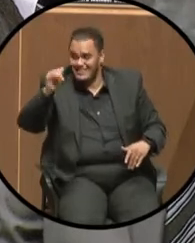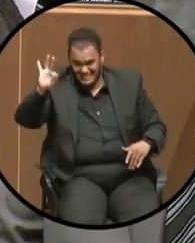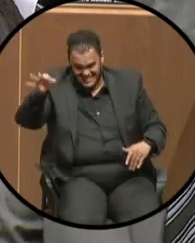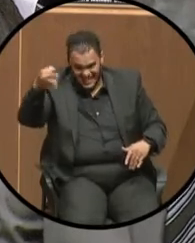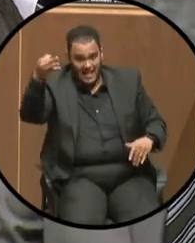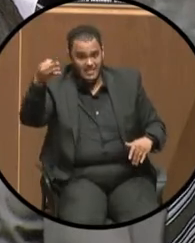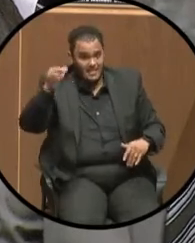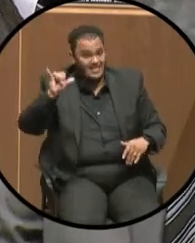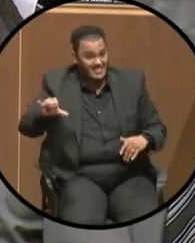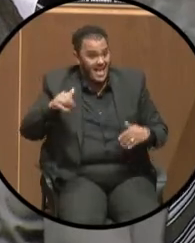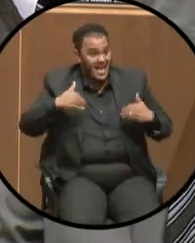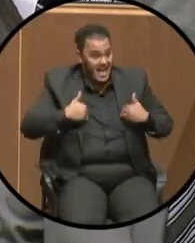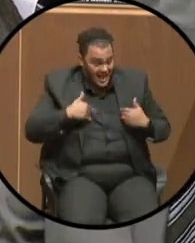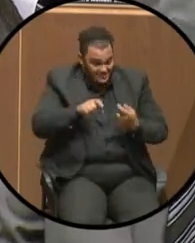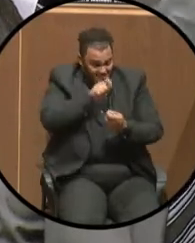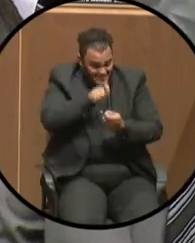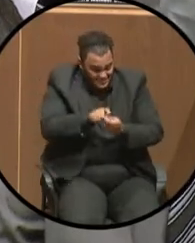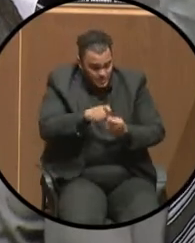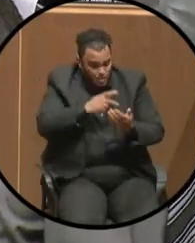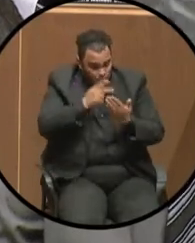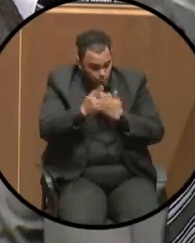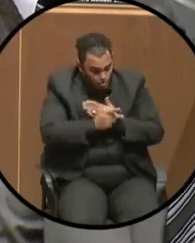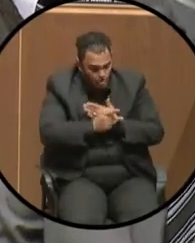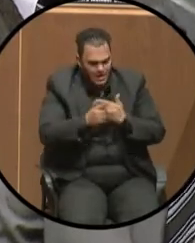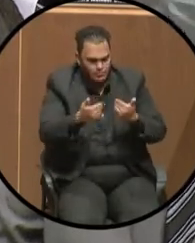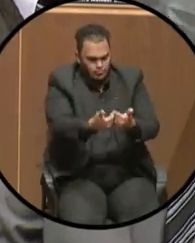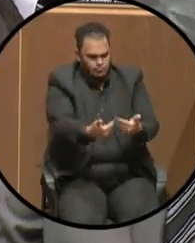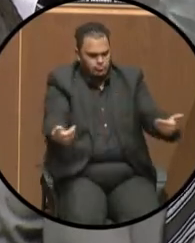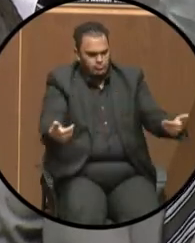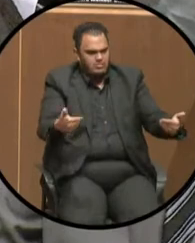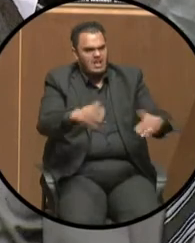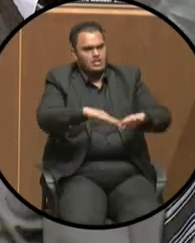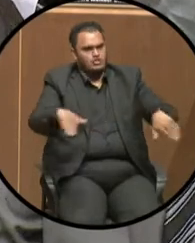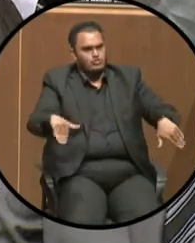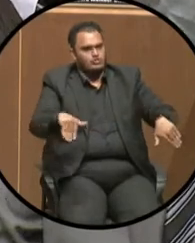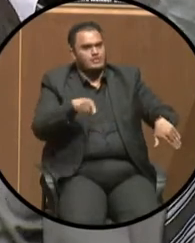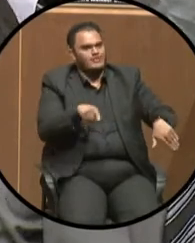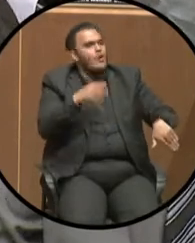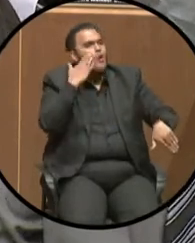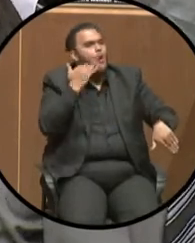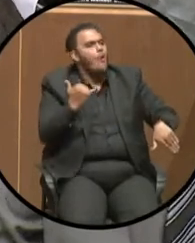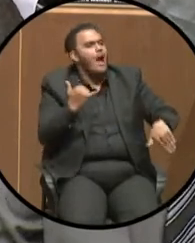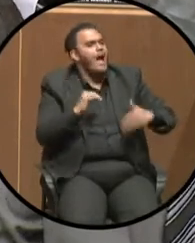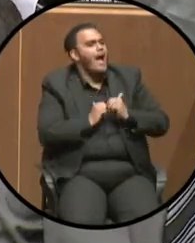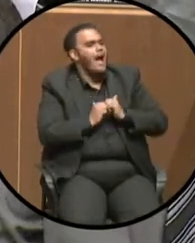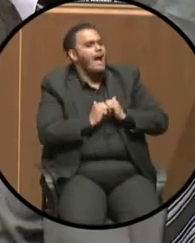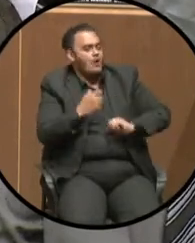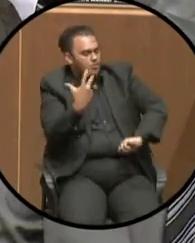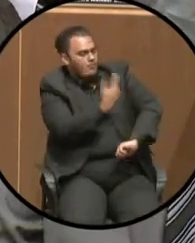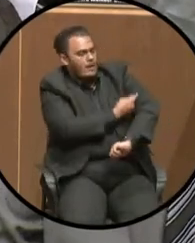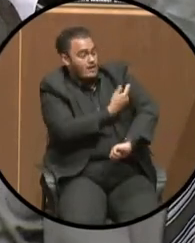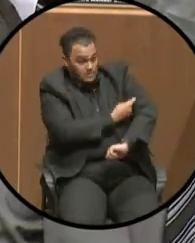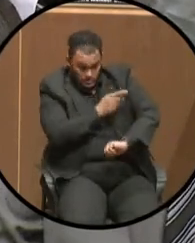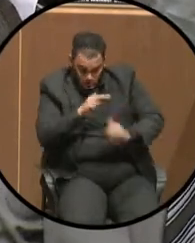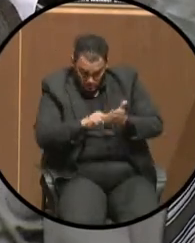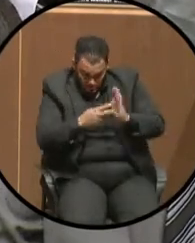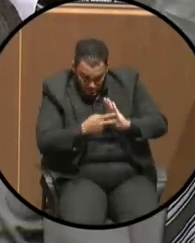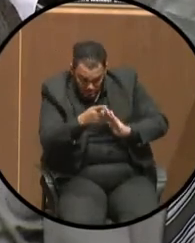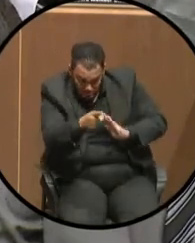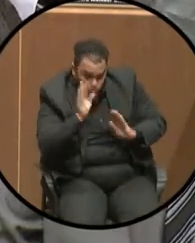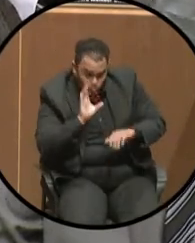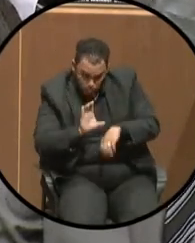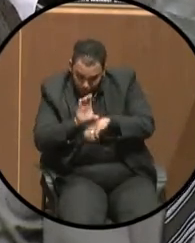of discrimination against kids based on their individual vaccination status. Will you be coercing children to get shots in order to avoid mask